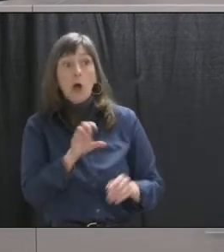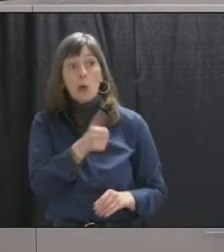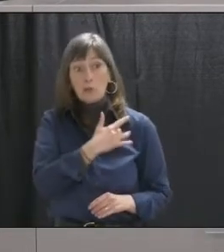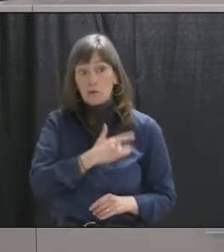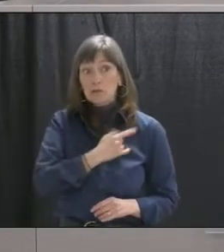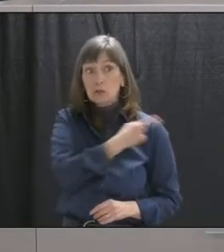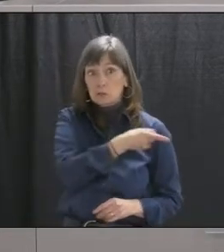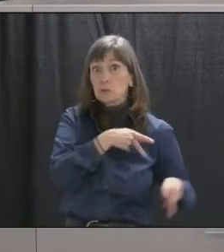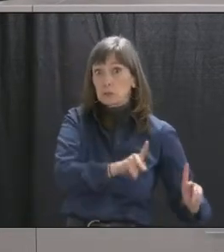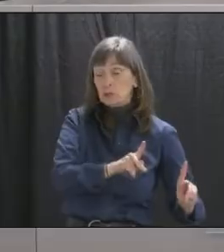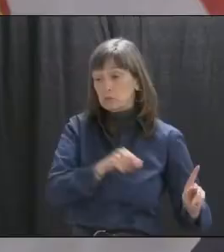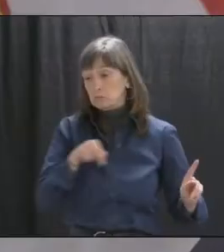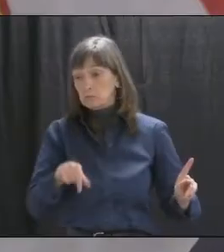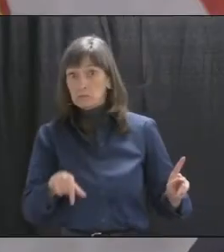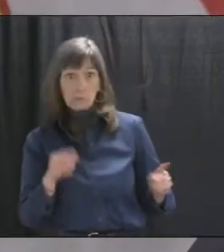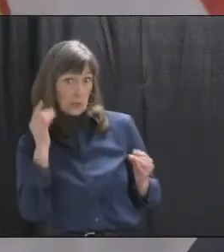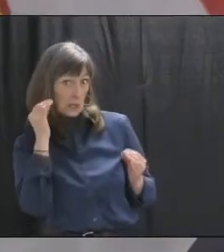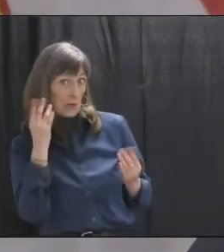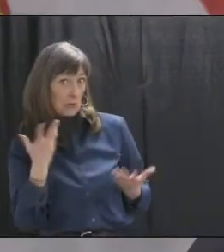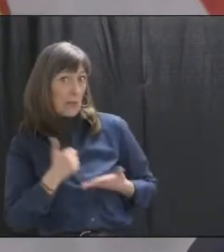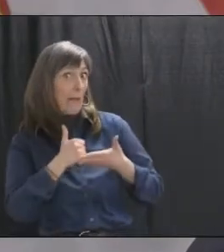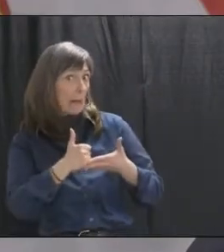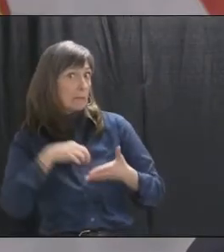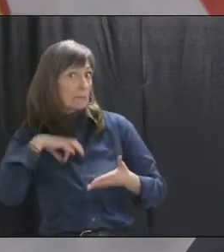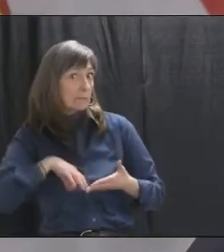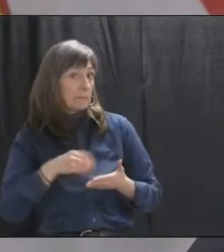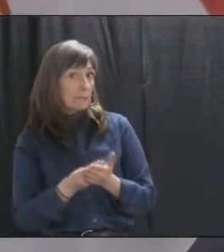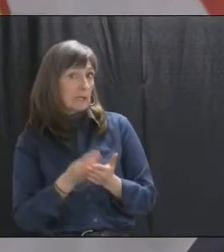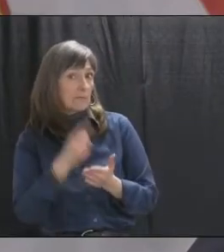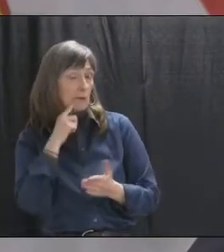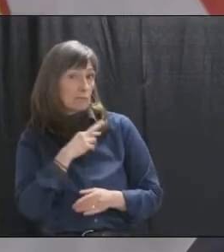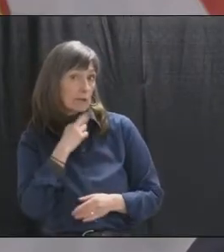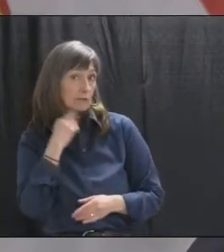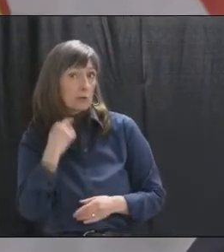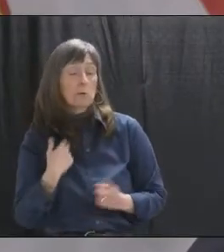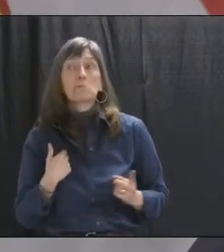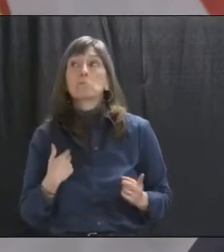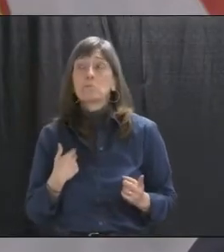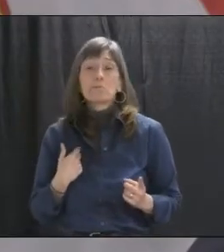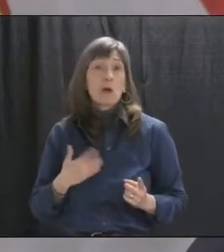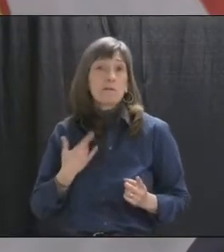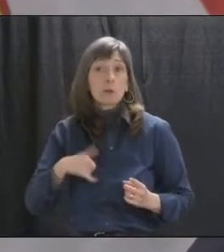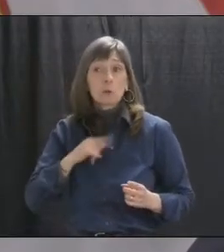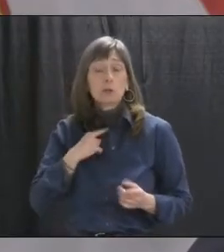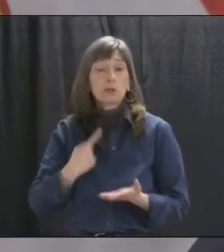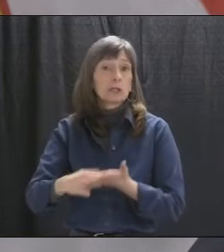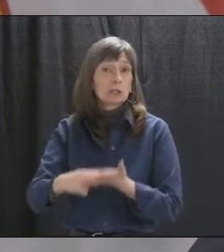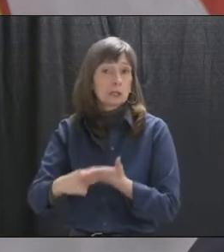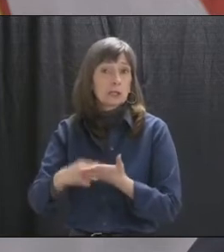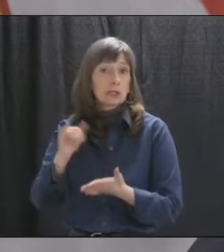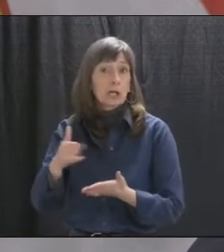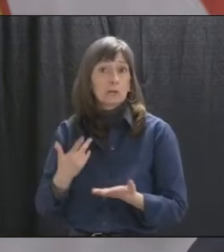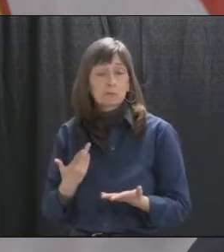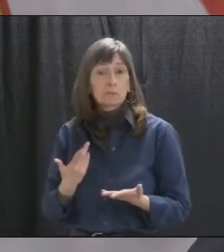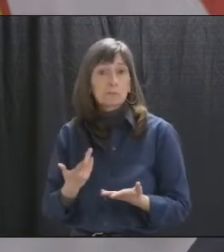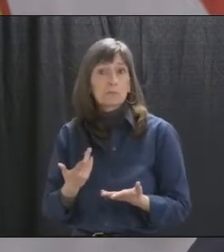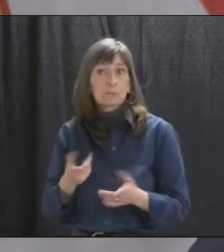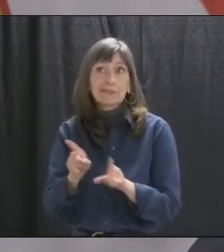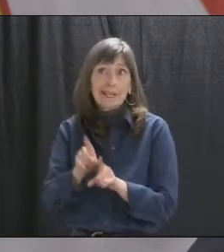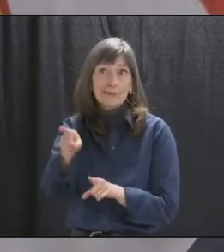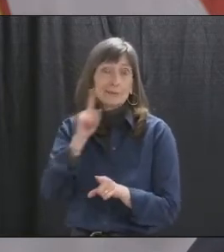this here? Well, it's something that, you know, we've looked at and something I think that there is, you know, agreement to do in our province as well, similar to what